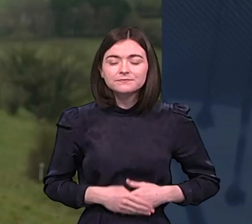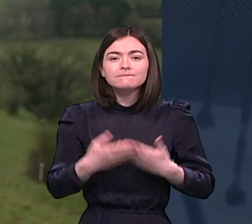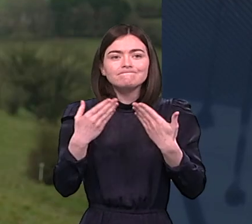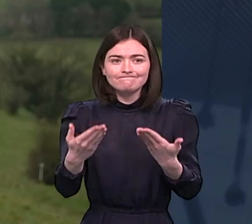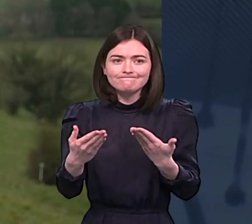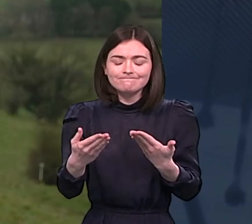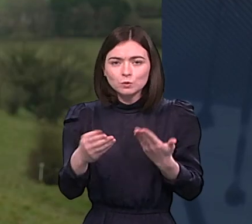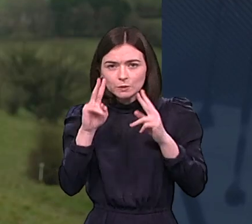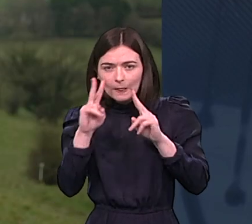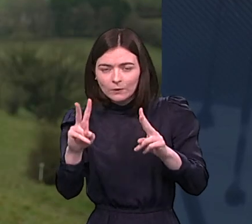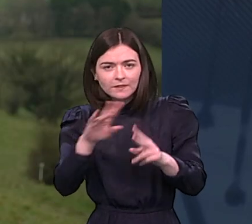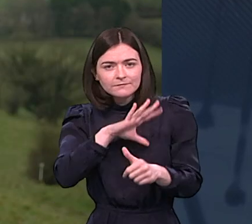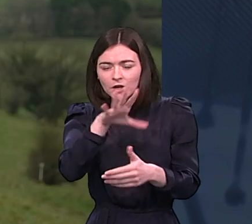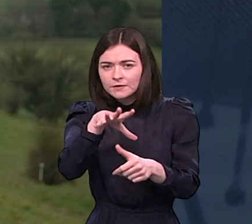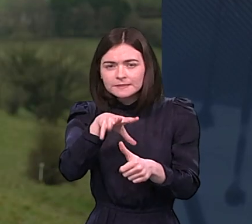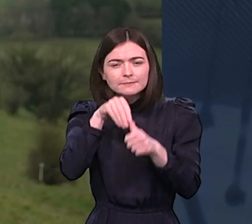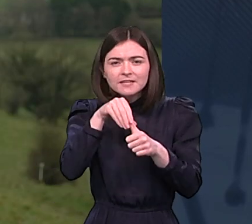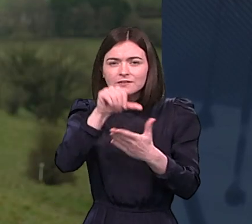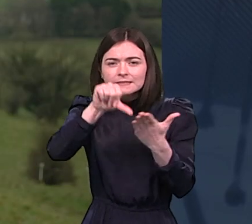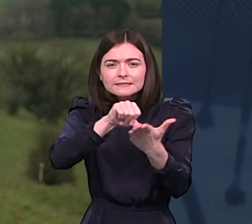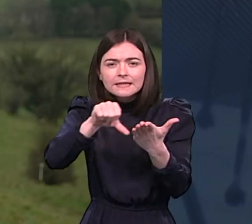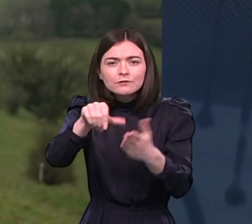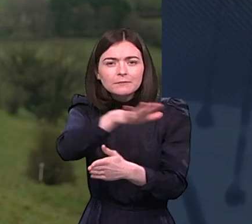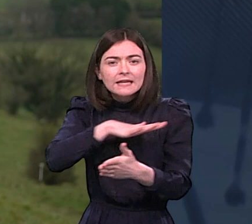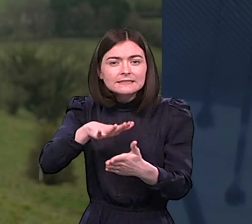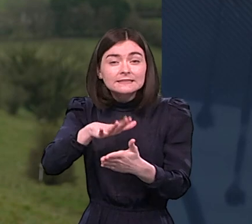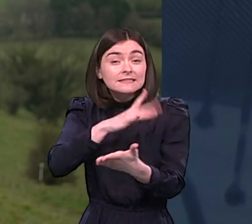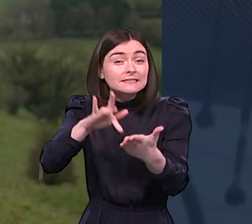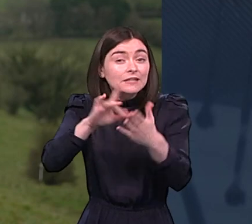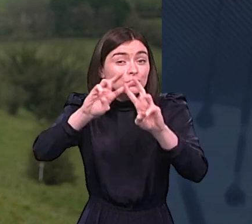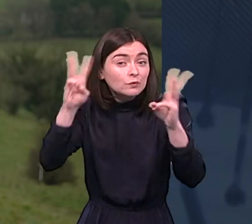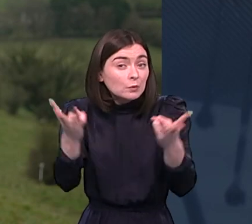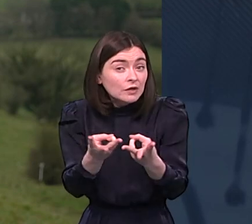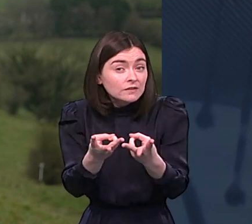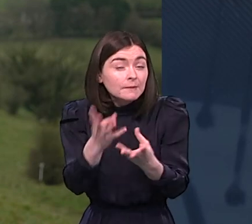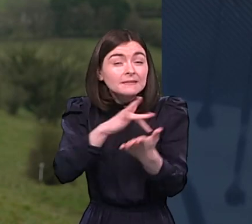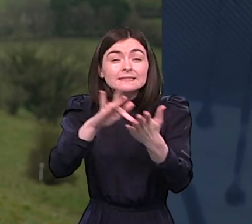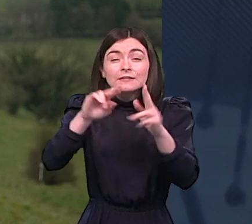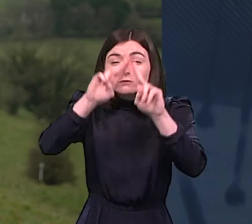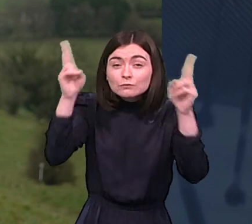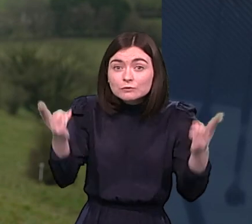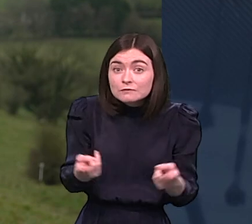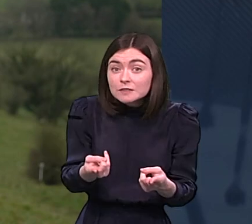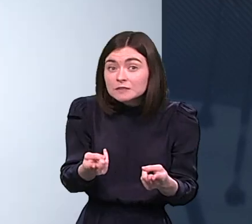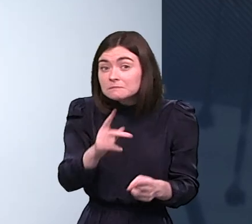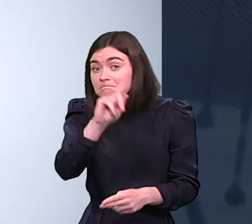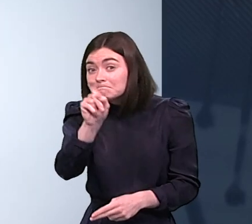sacred place, to the center of the world, to the center of the universe,